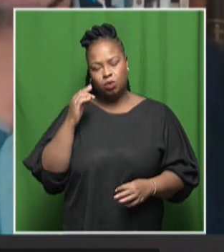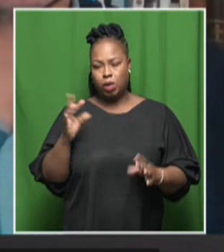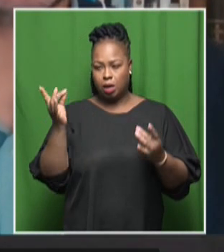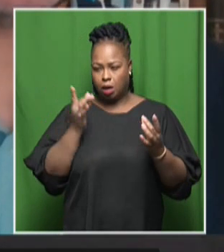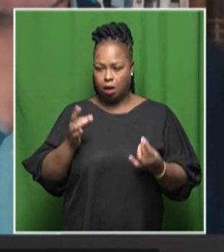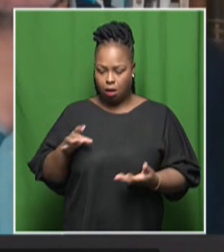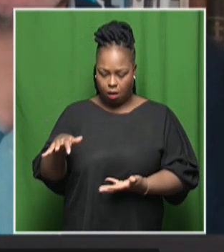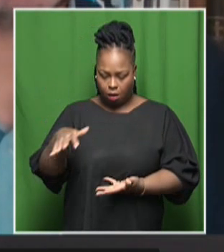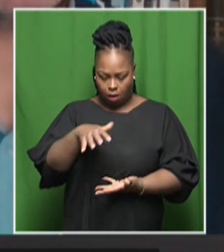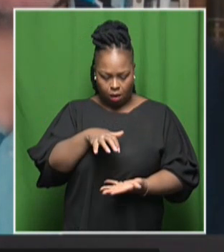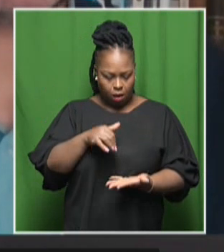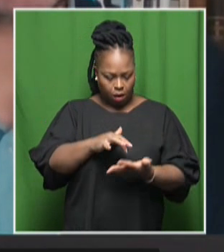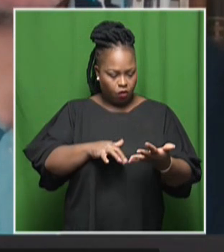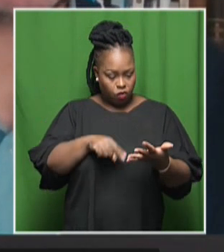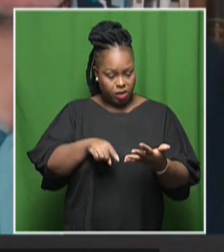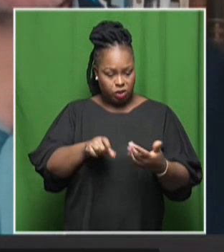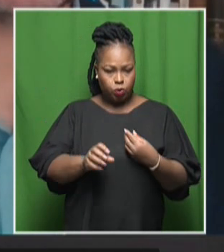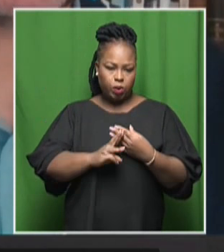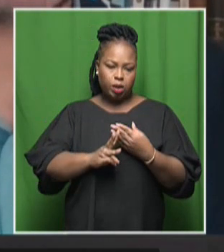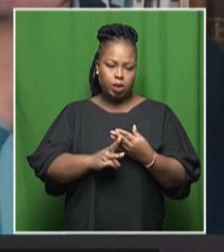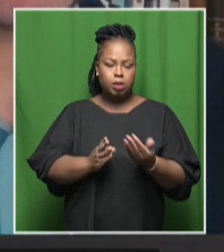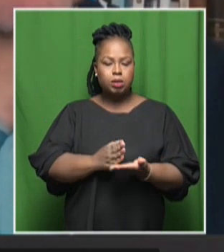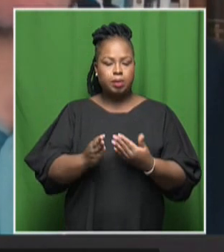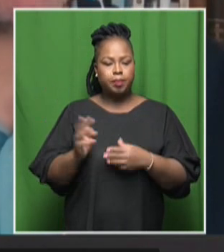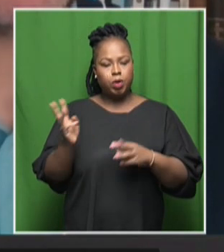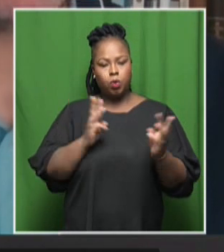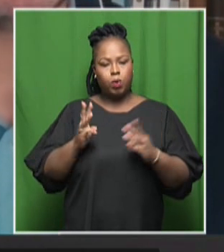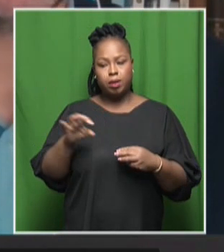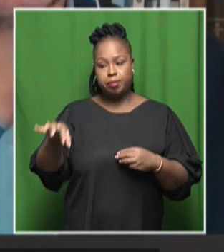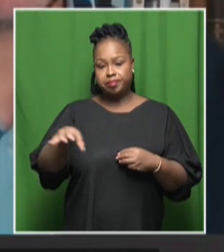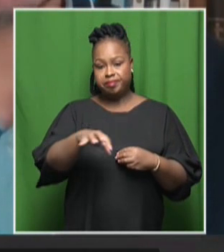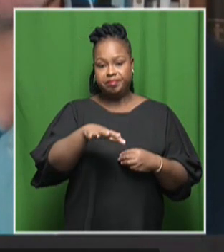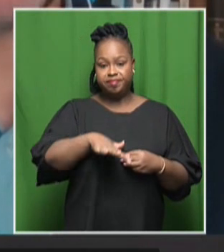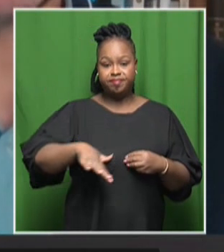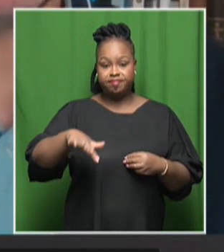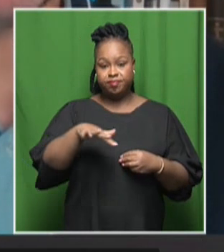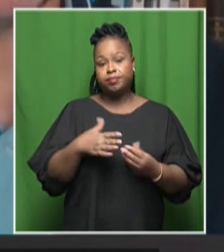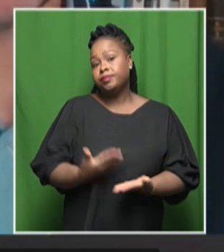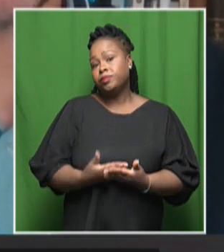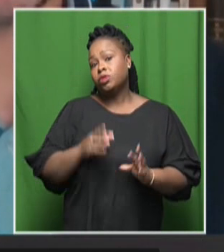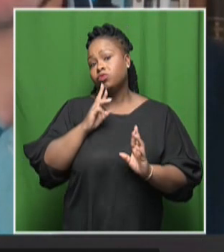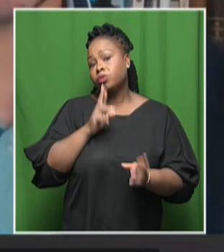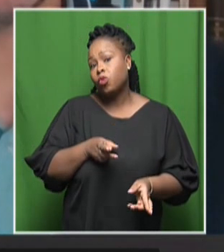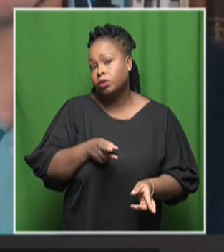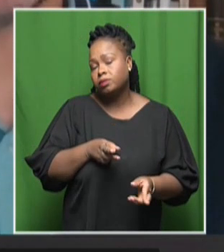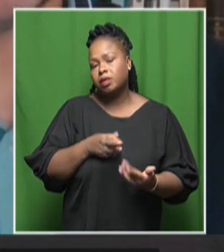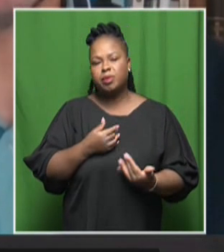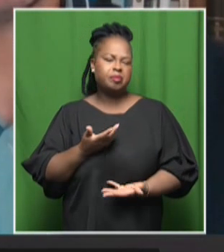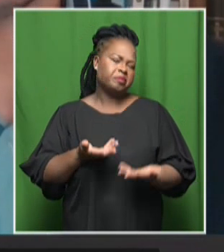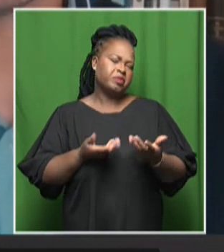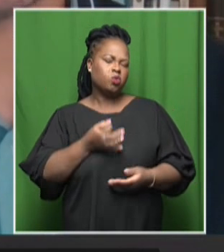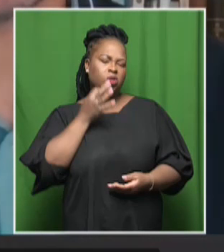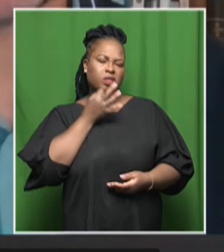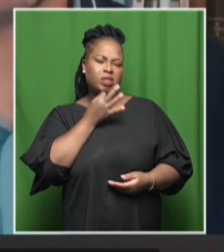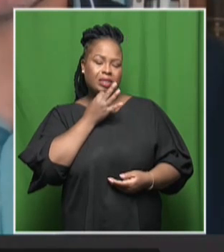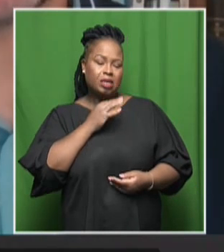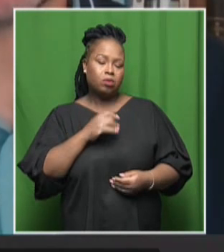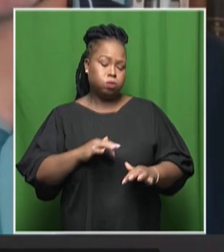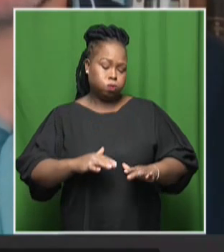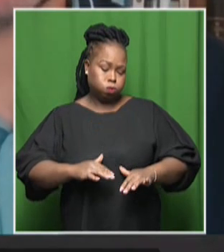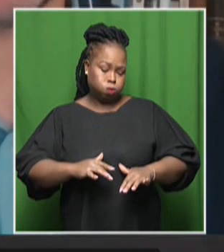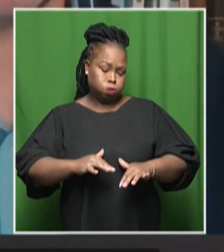statistics of this week, there will be several weather stations that probably are going to report in the order of 500 millimeters